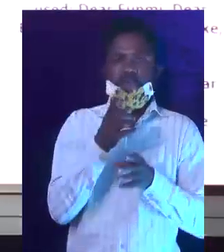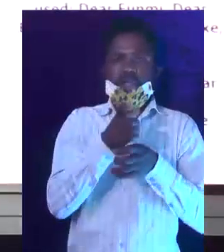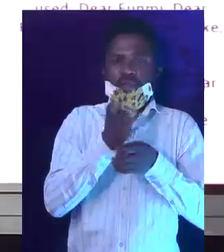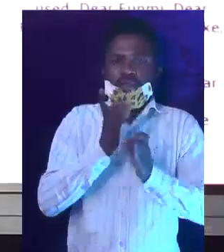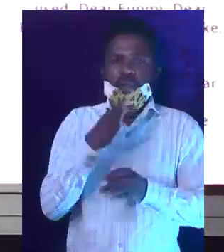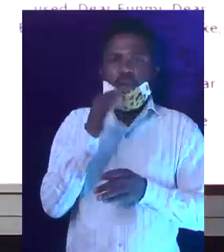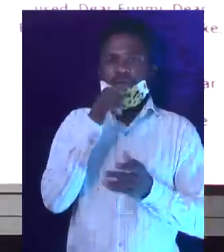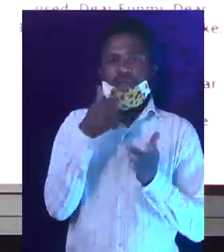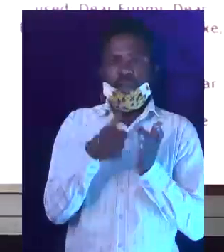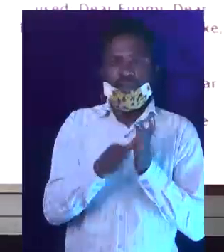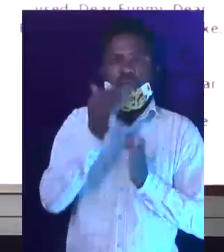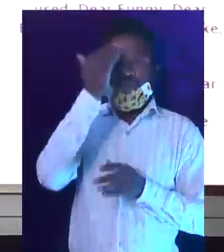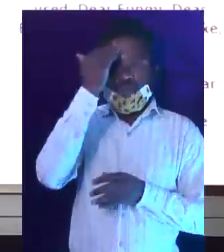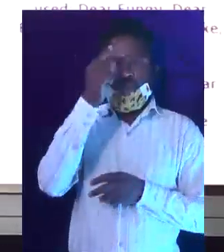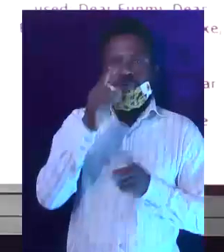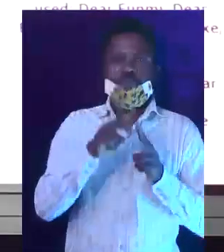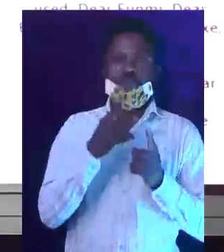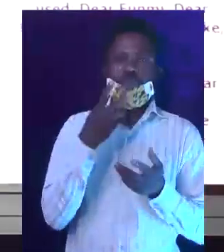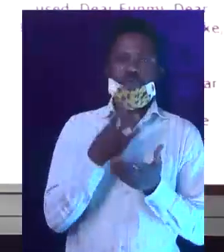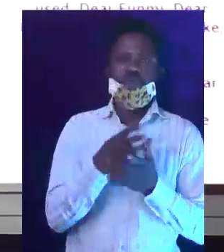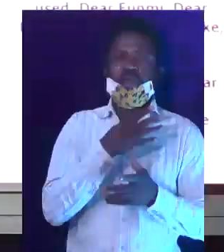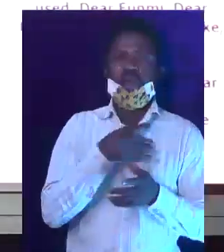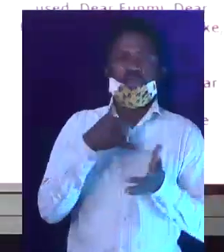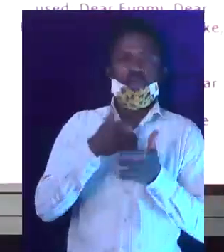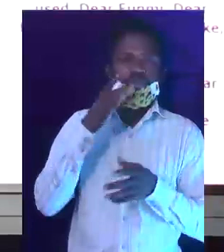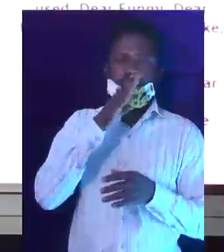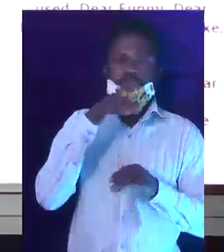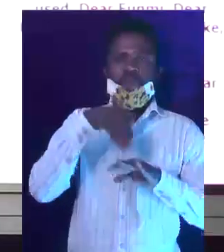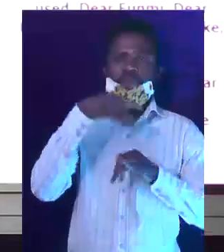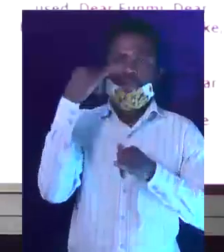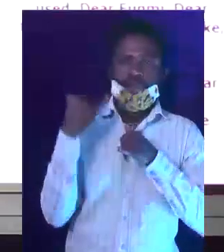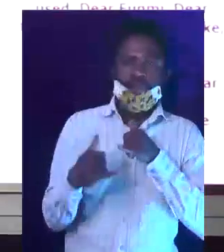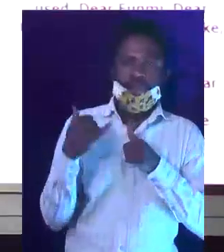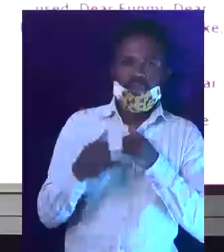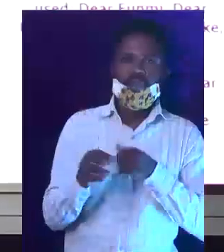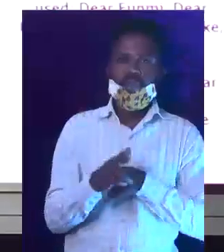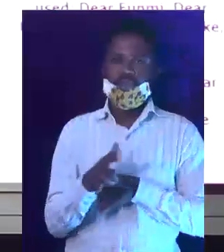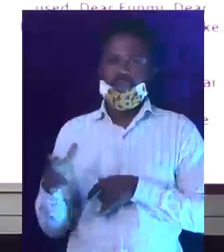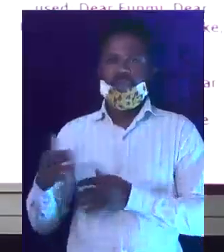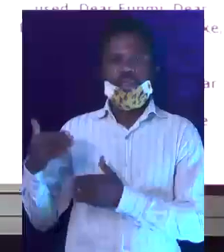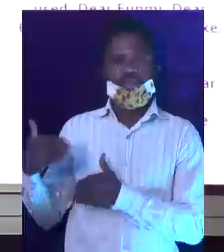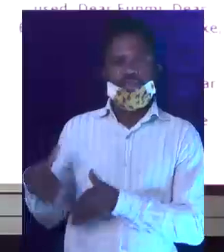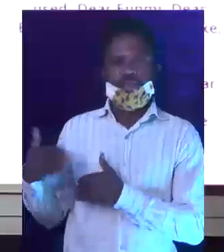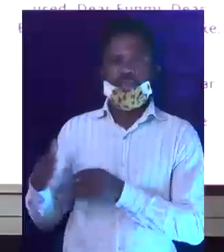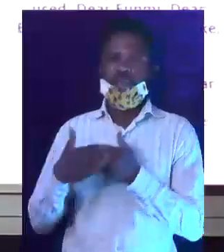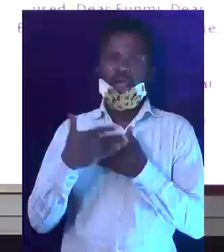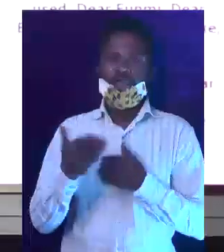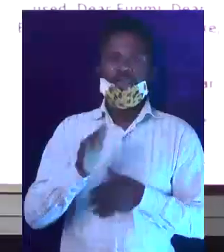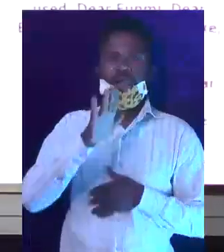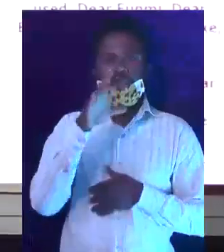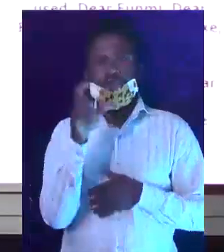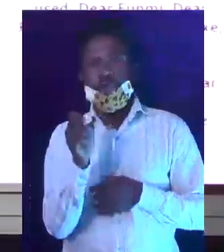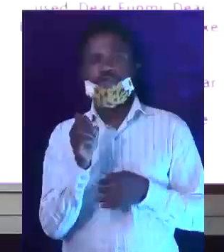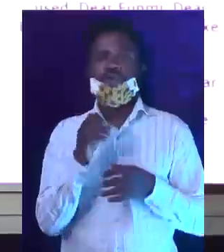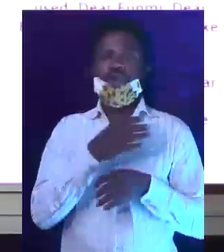you very well. And it should be at the bottom right side. After yours or yours sincerely, your name or